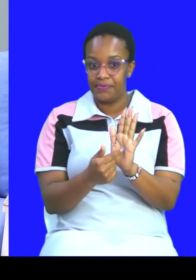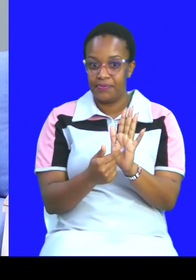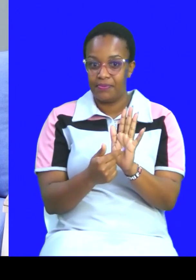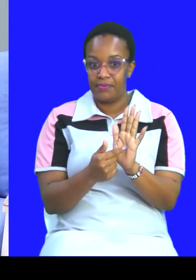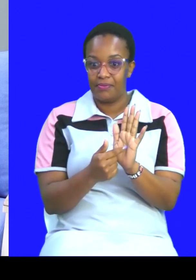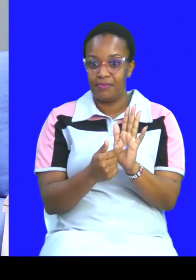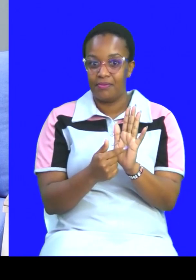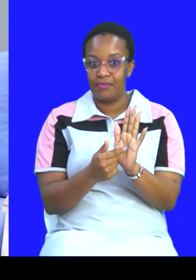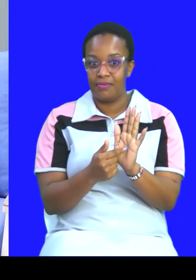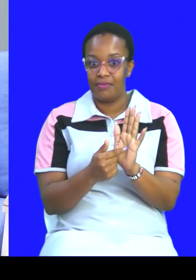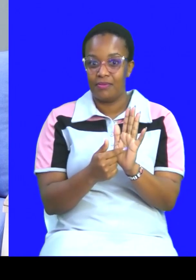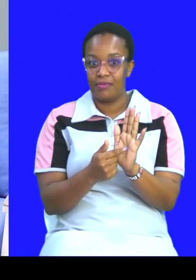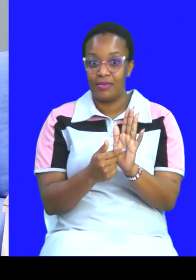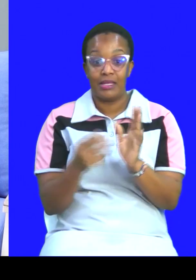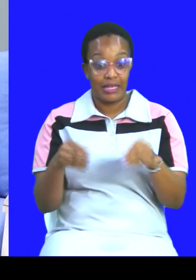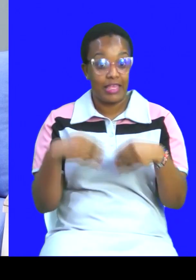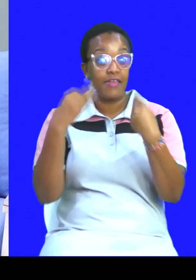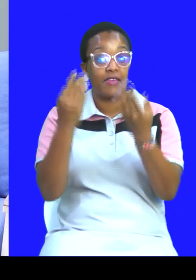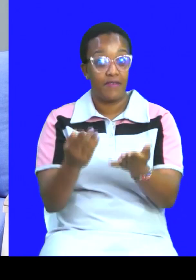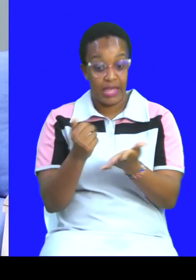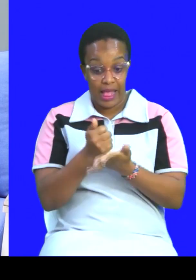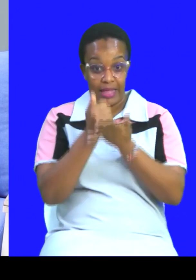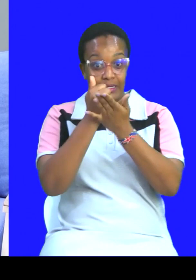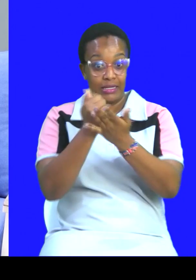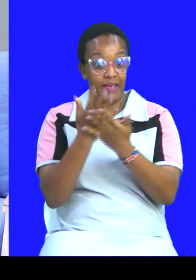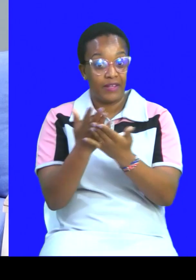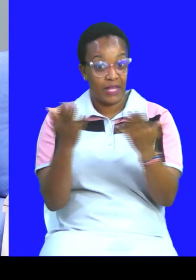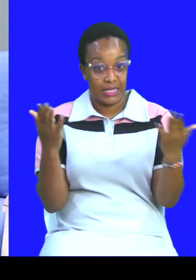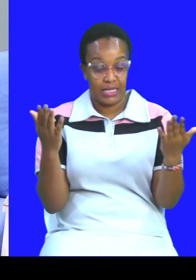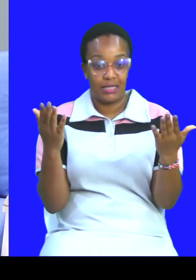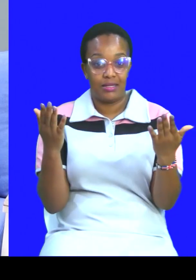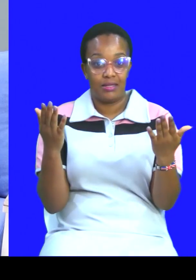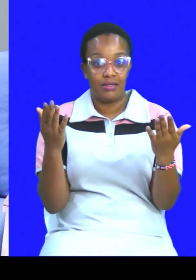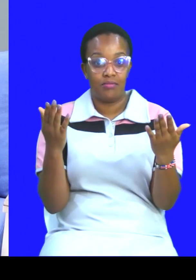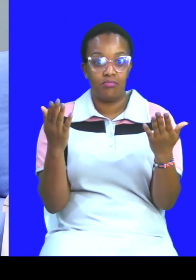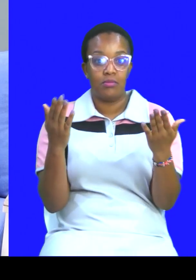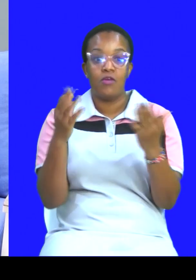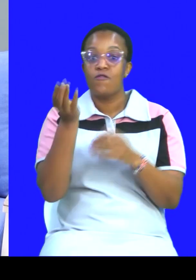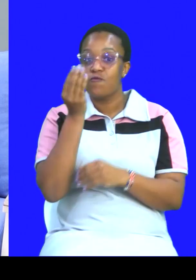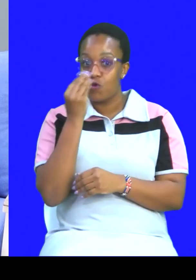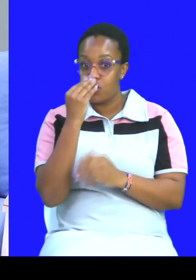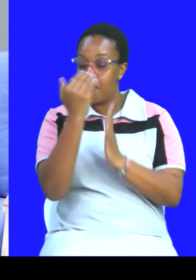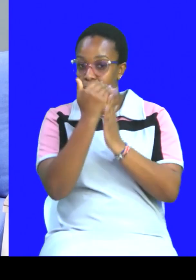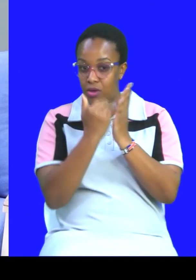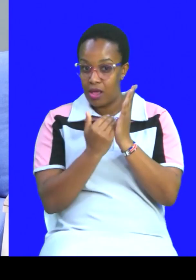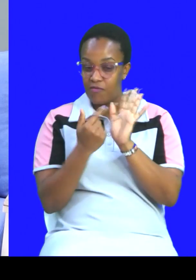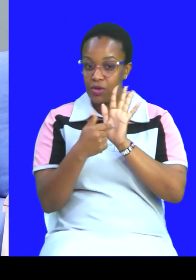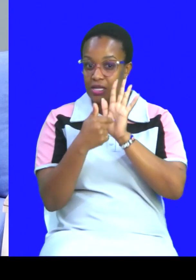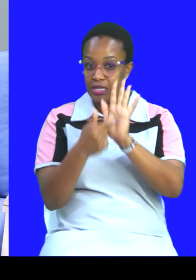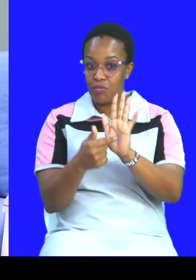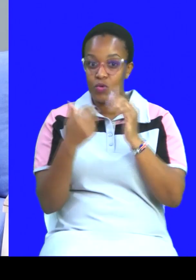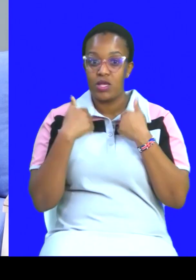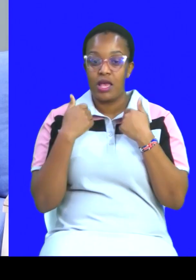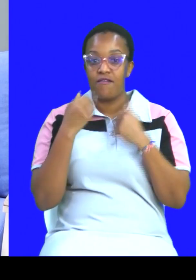giving out assistive devices, food program. Like we are having a food program,